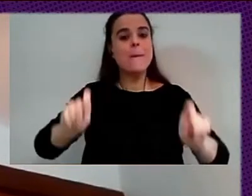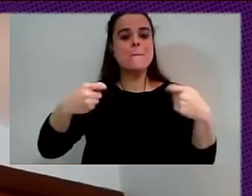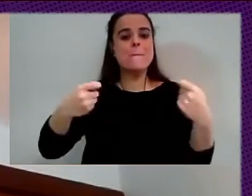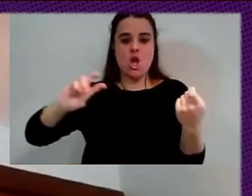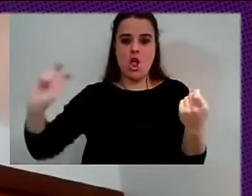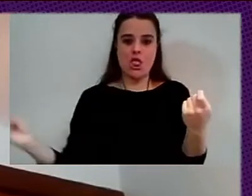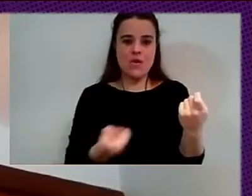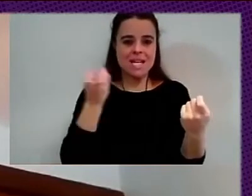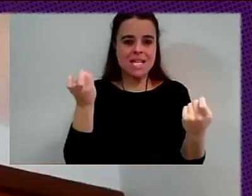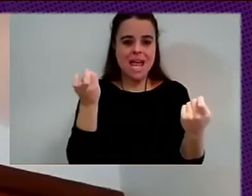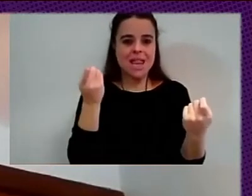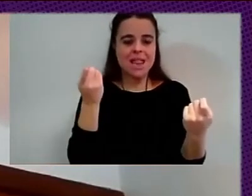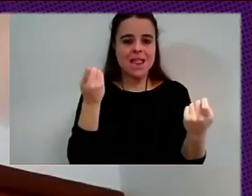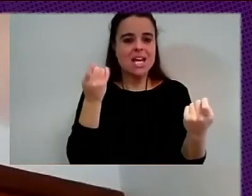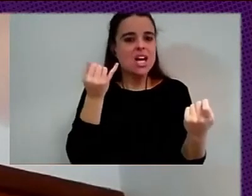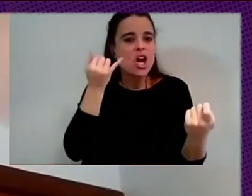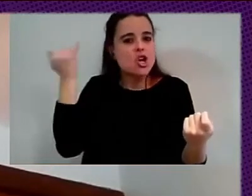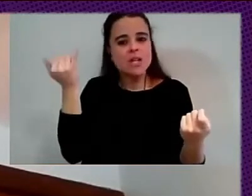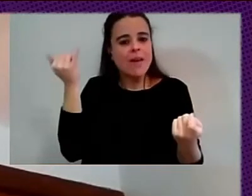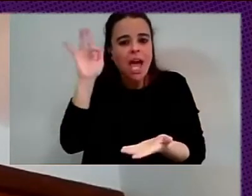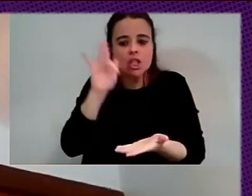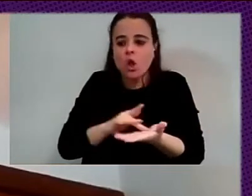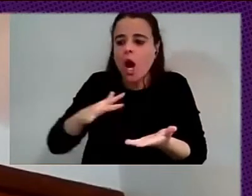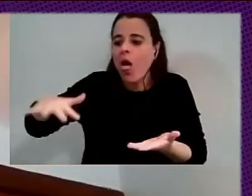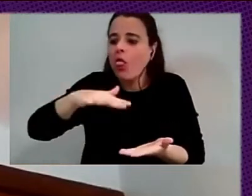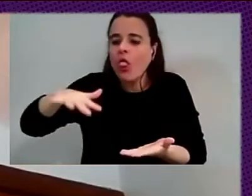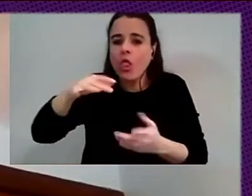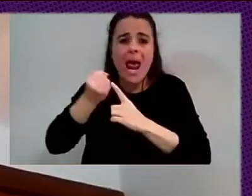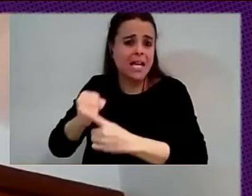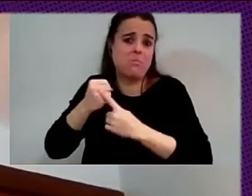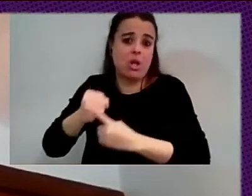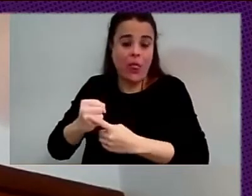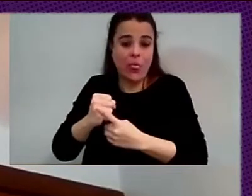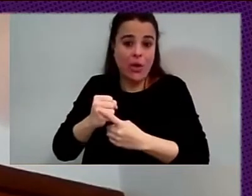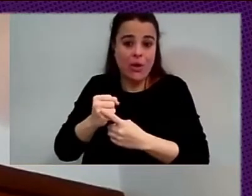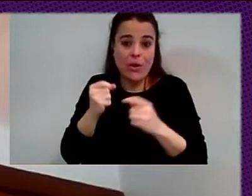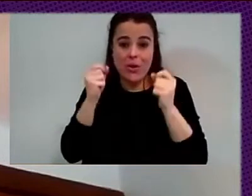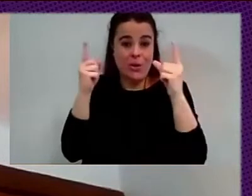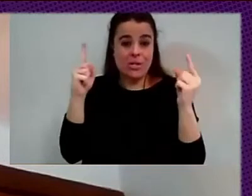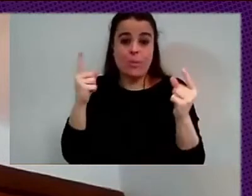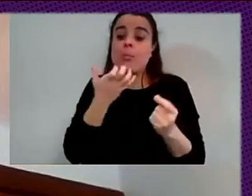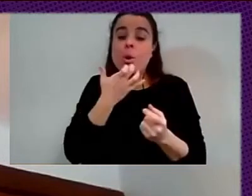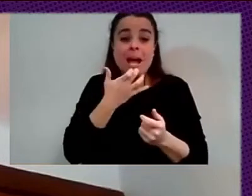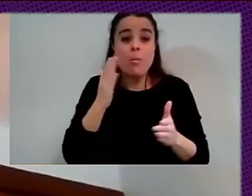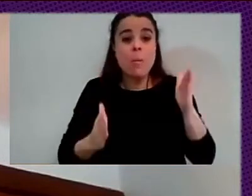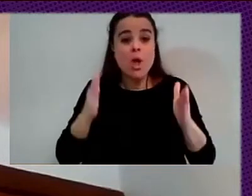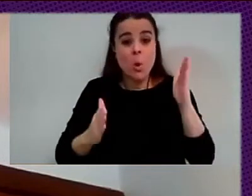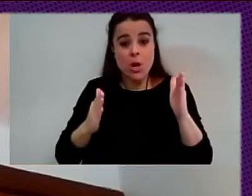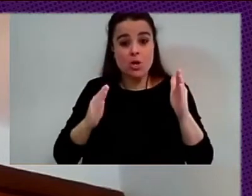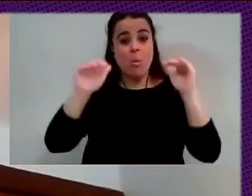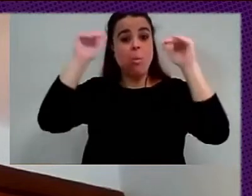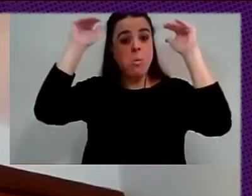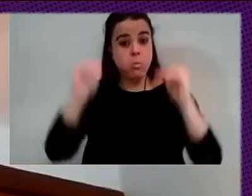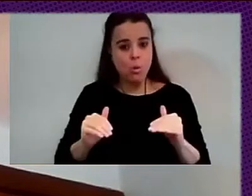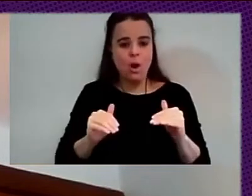so, you know, it's the we cannot keep growing infinitely. And so the idea is that we're actually